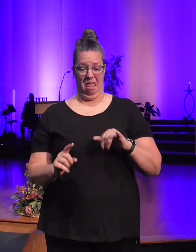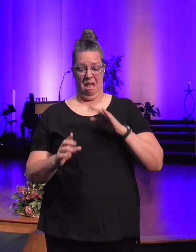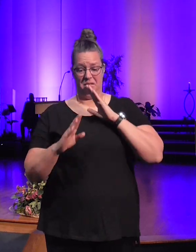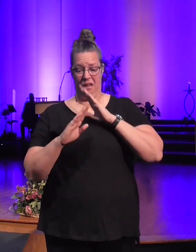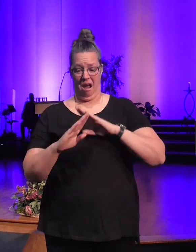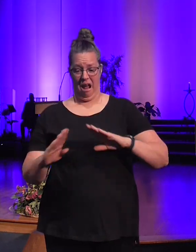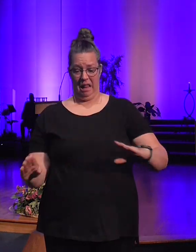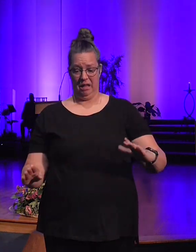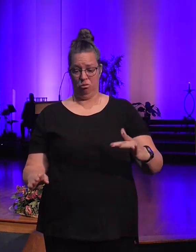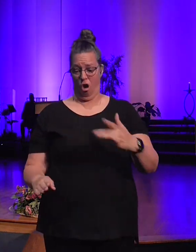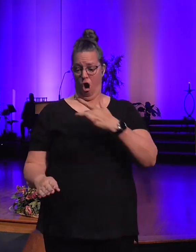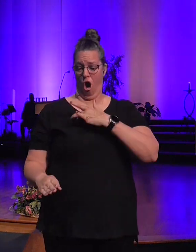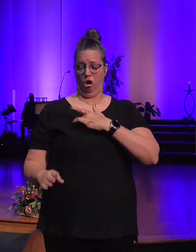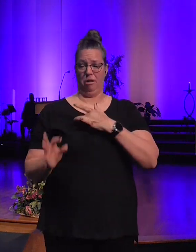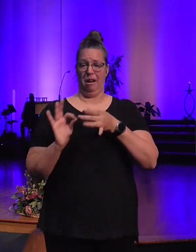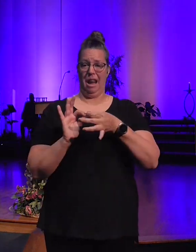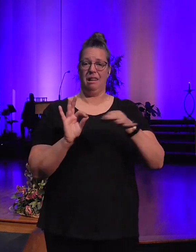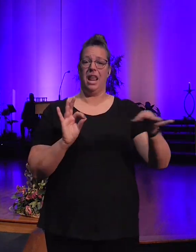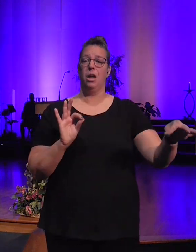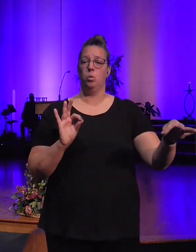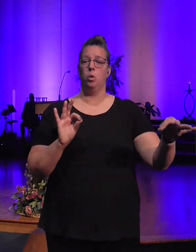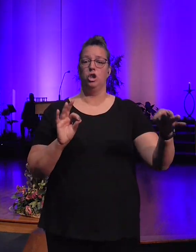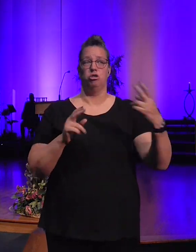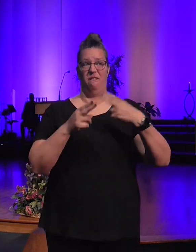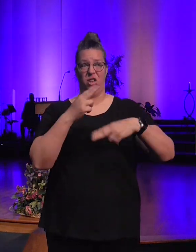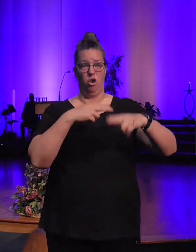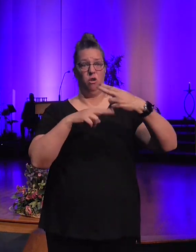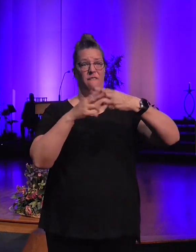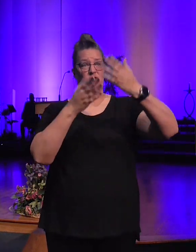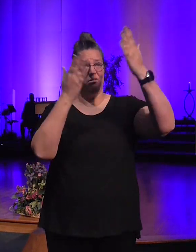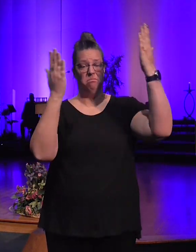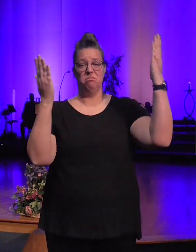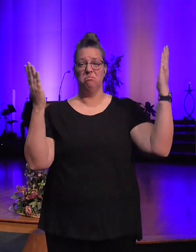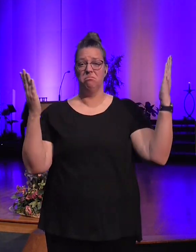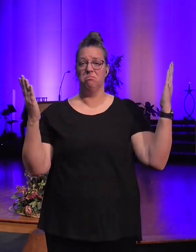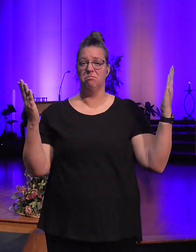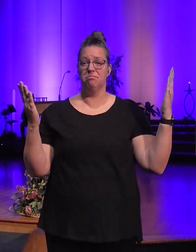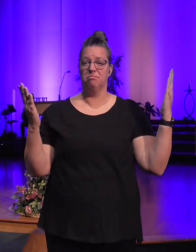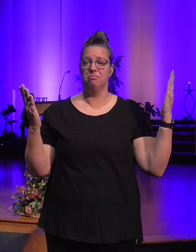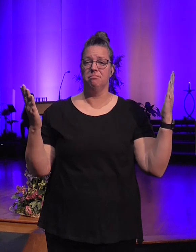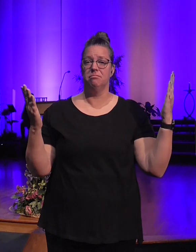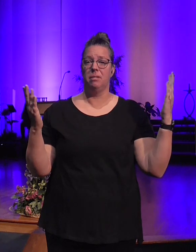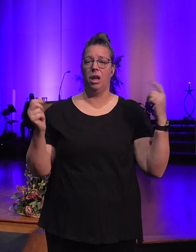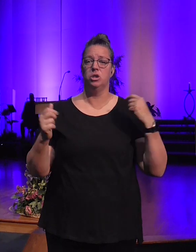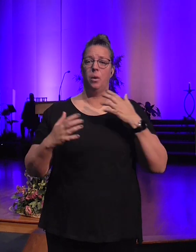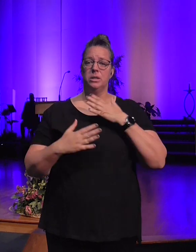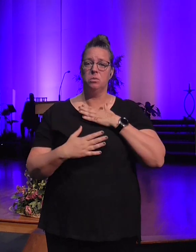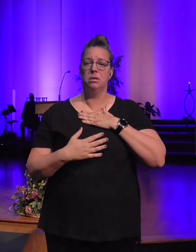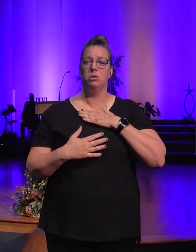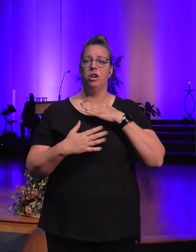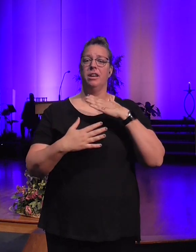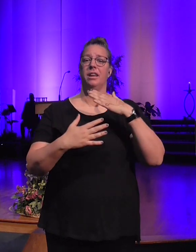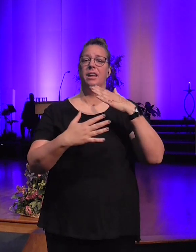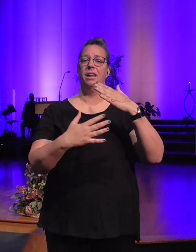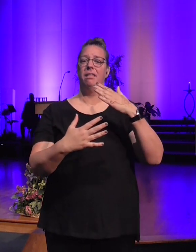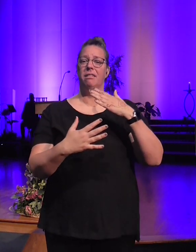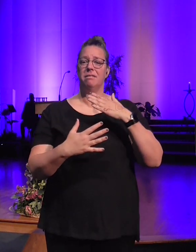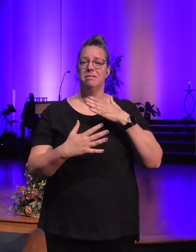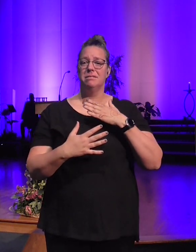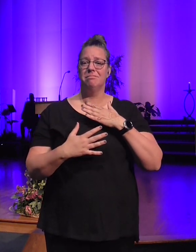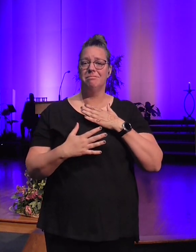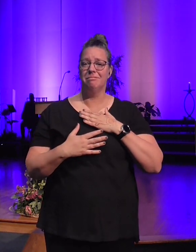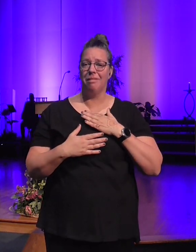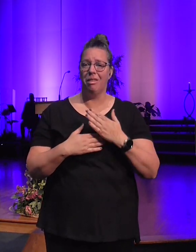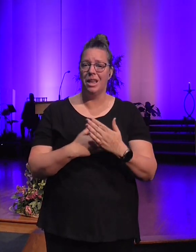the language of the universe. And as we breathe in and breathe out this morning,